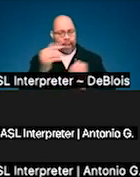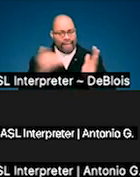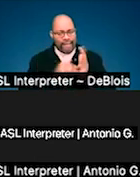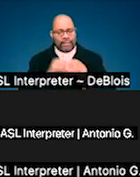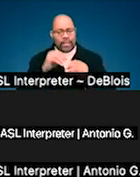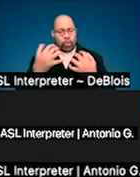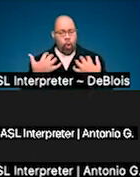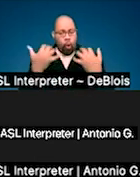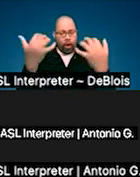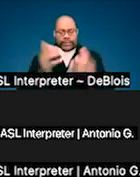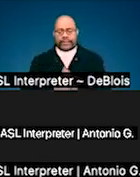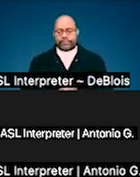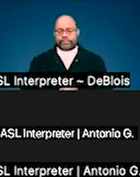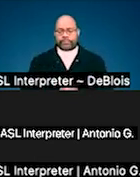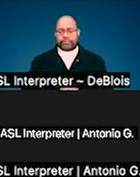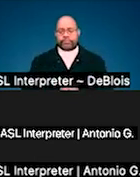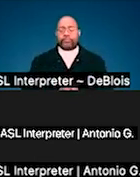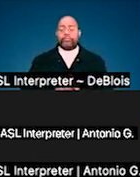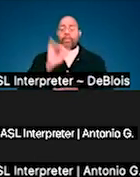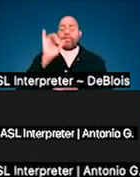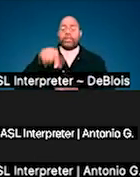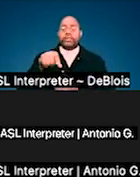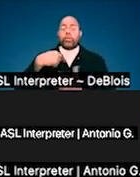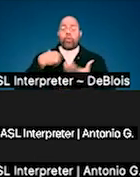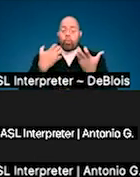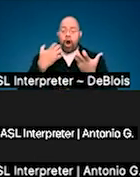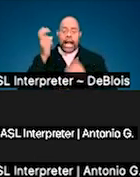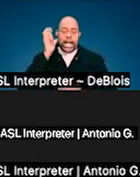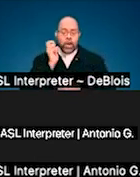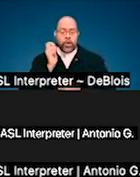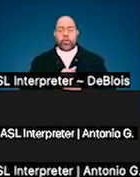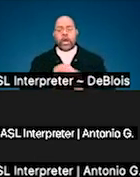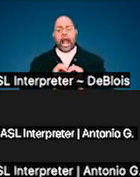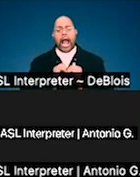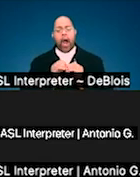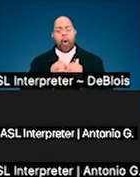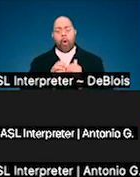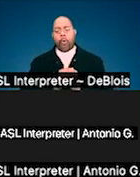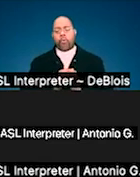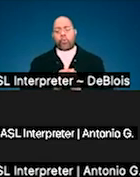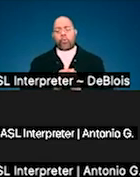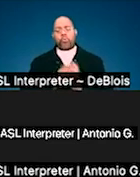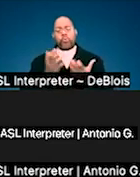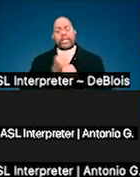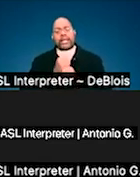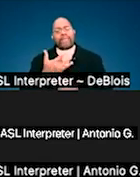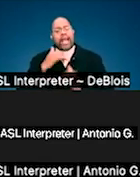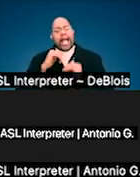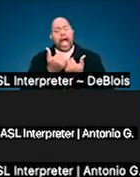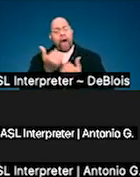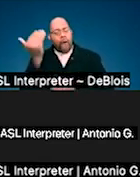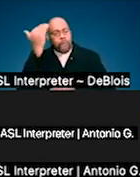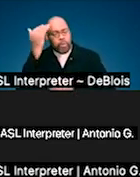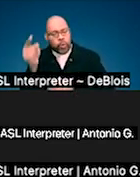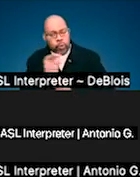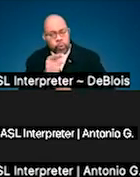the audience. This time we would like to hear how, we would like to get a sense of how familiar you